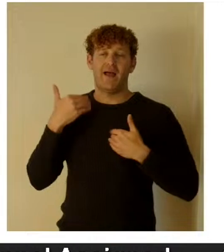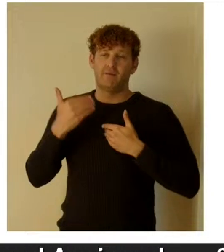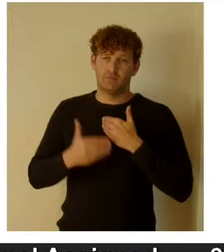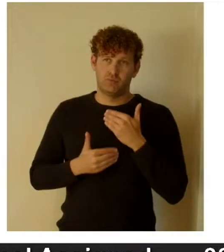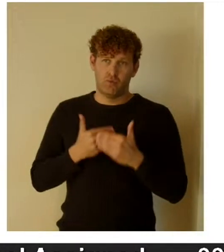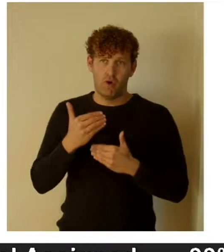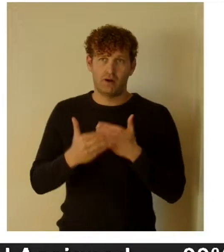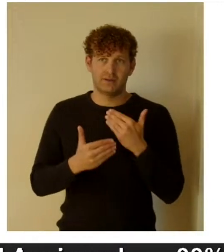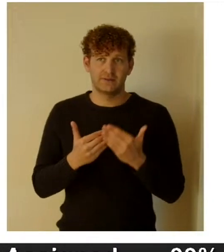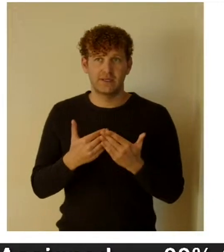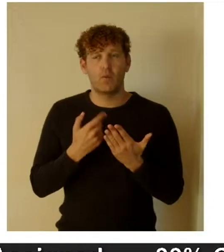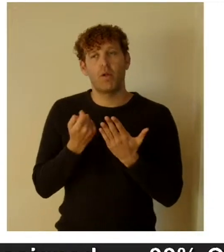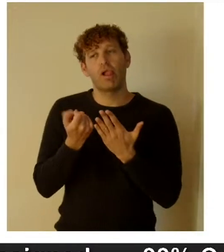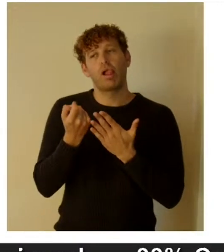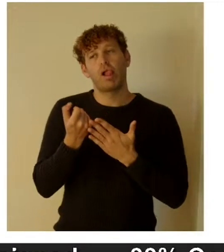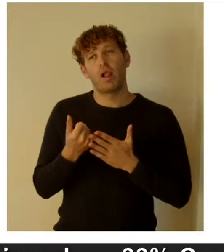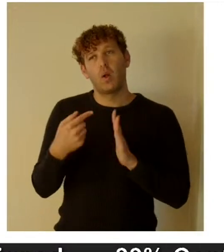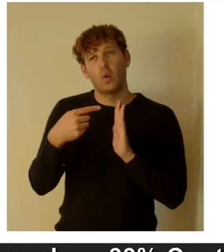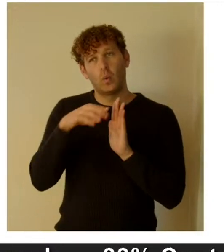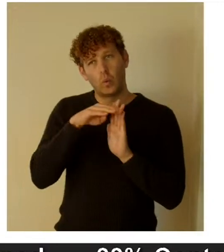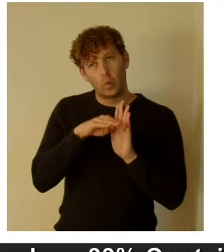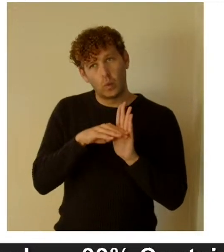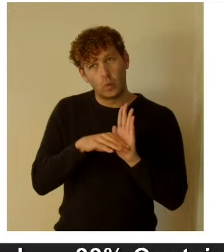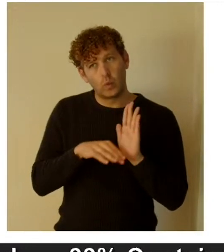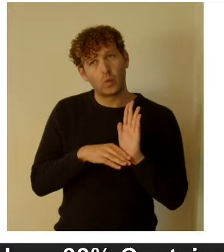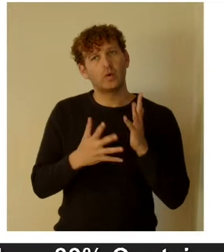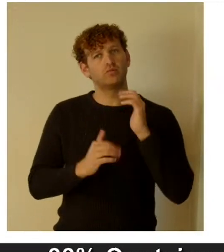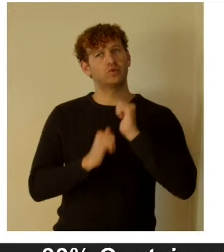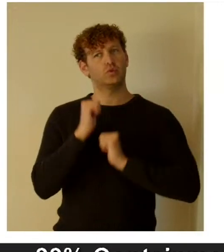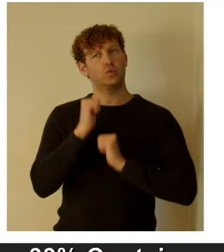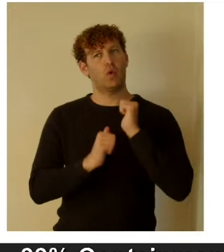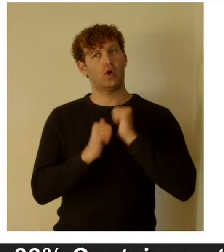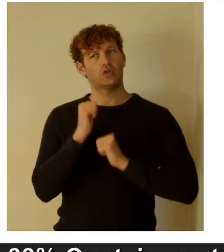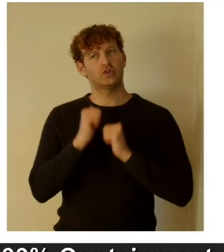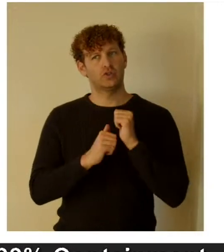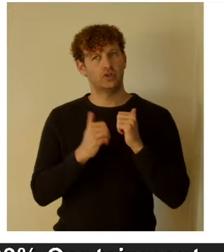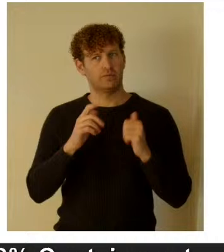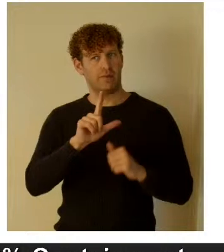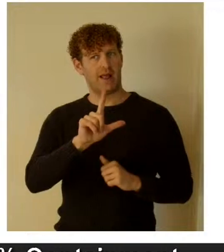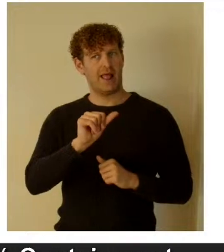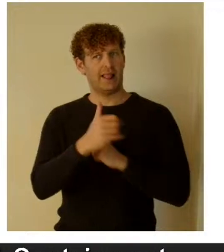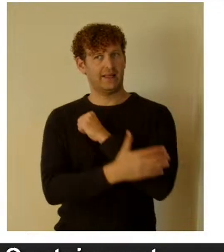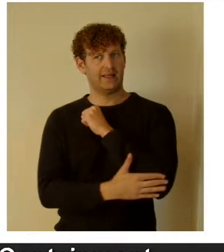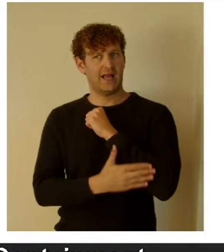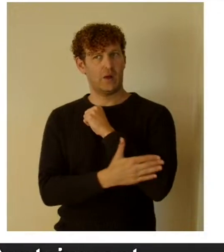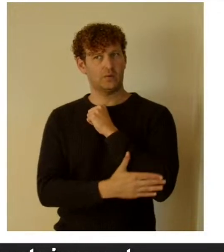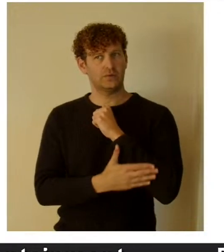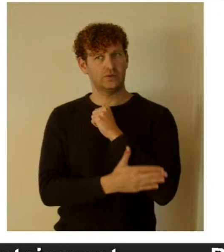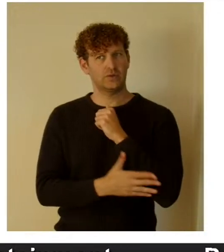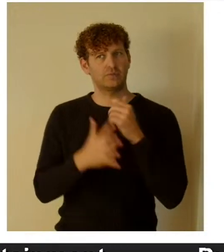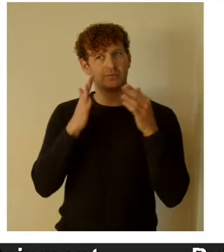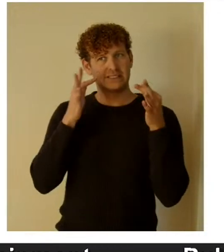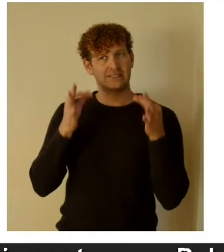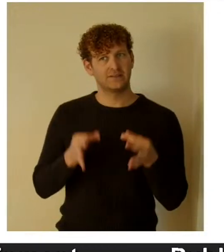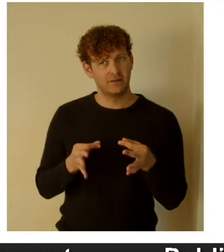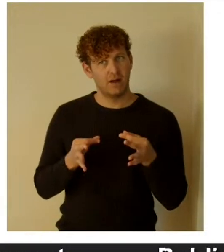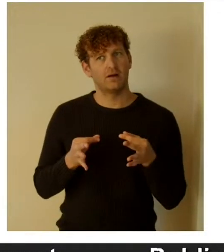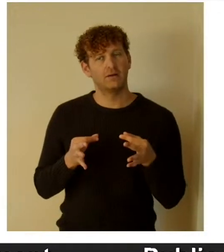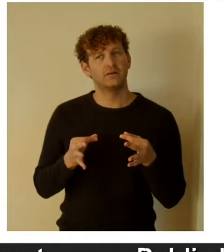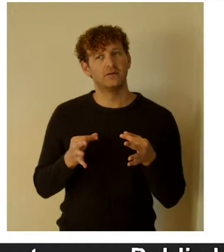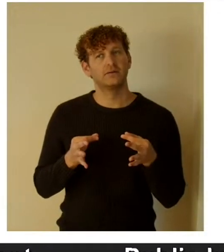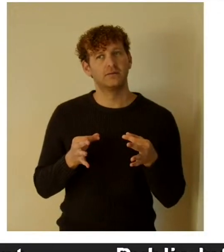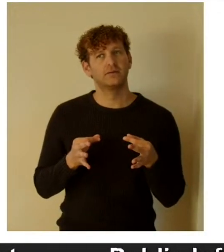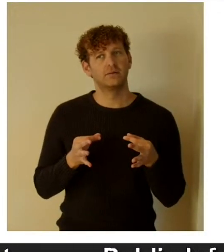related to construction. Here in LA County, our supervisor is committed to streamlining the process, and our building department will be co-located with all